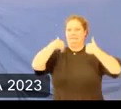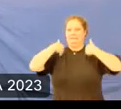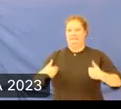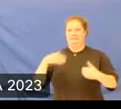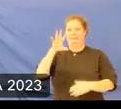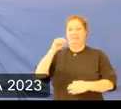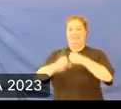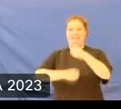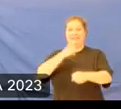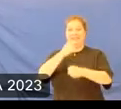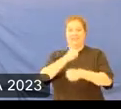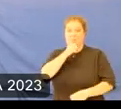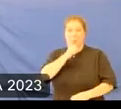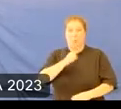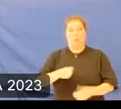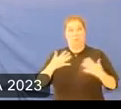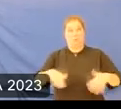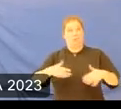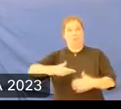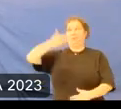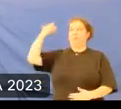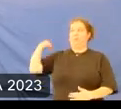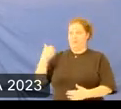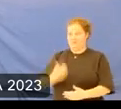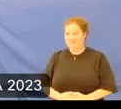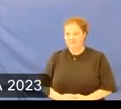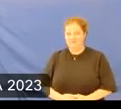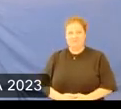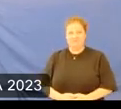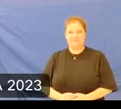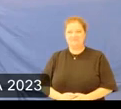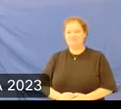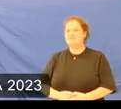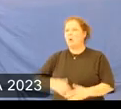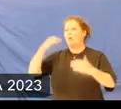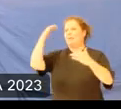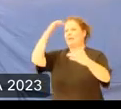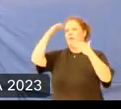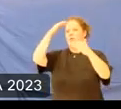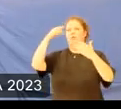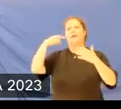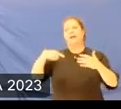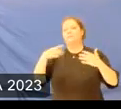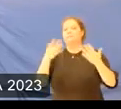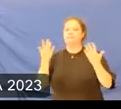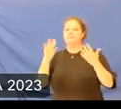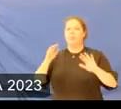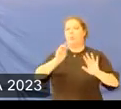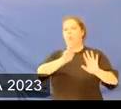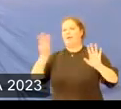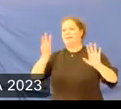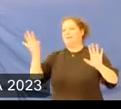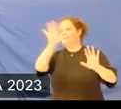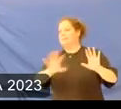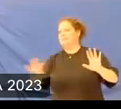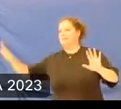I think the old theories reflect, of course, old Western preoccupations. A lot of them come from